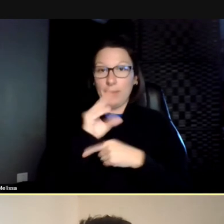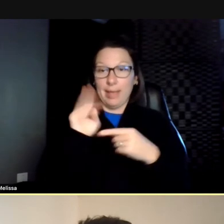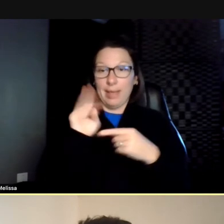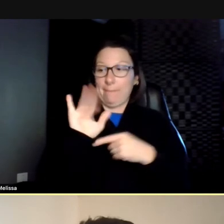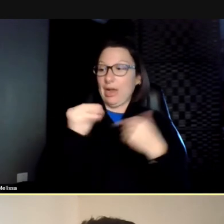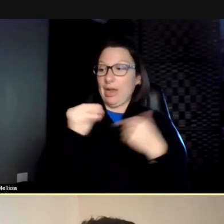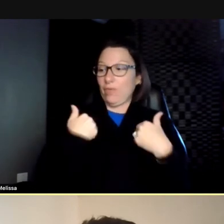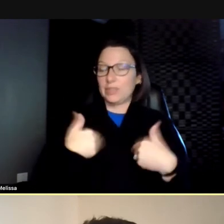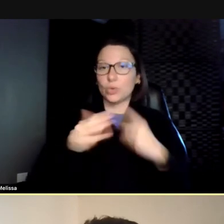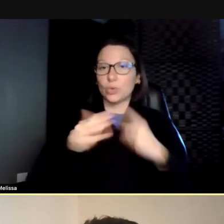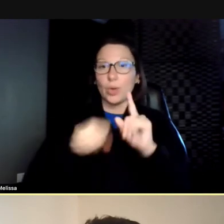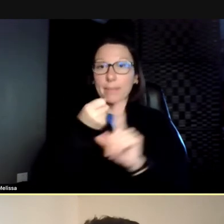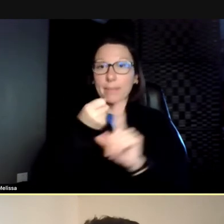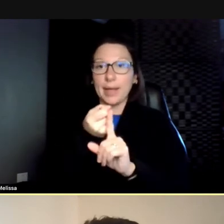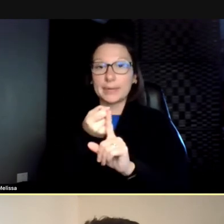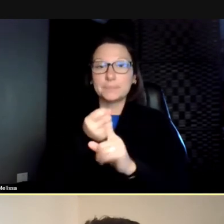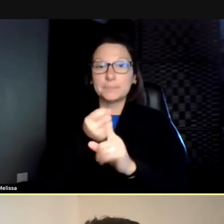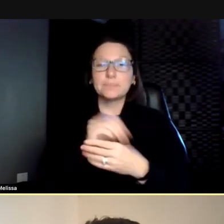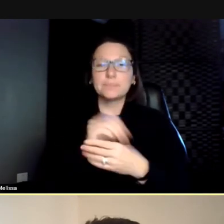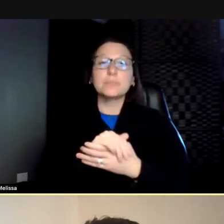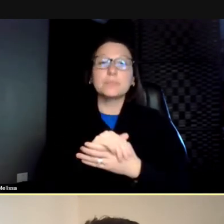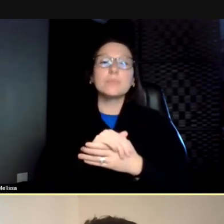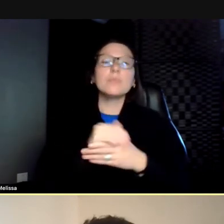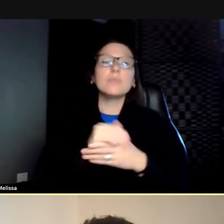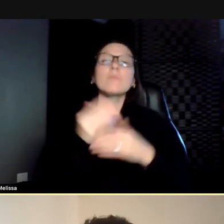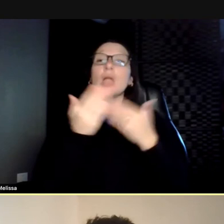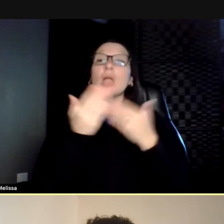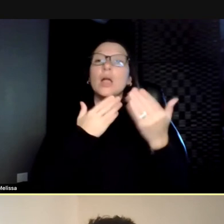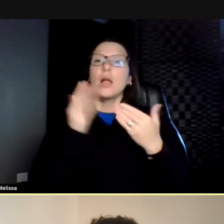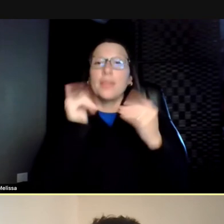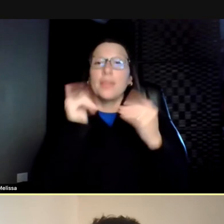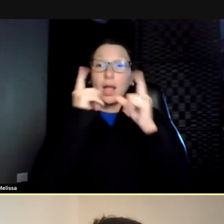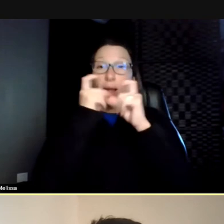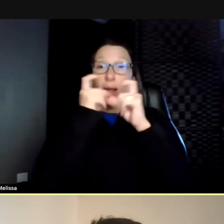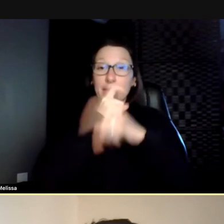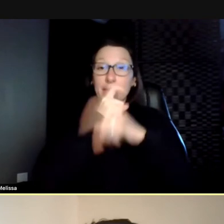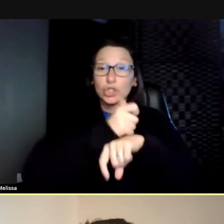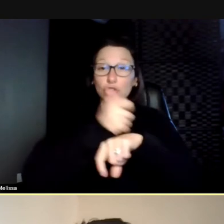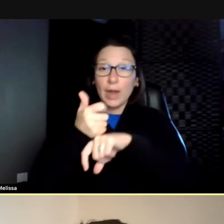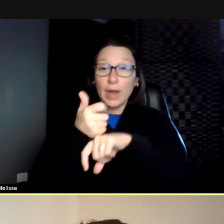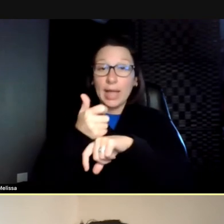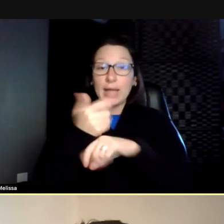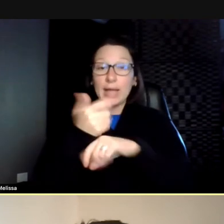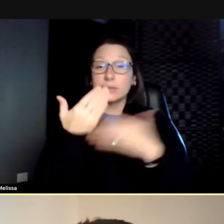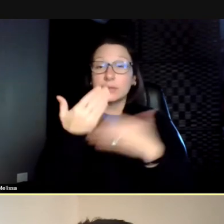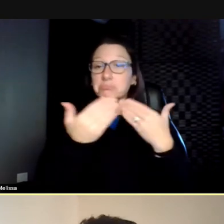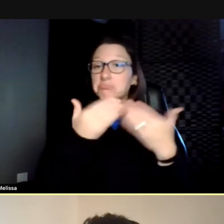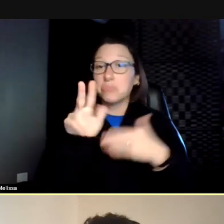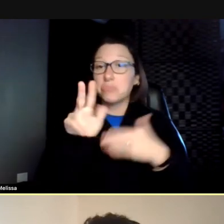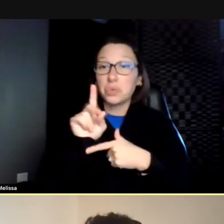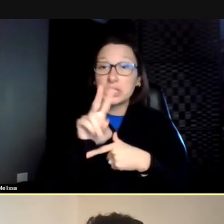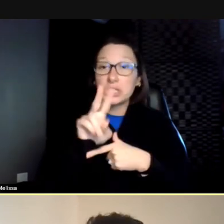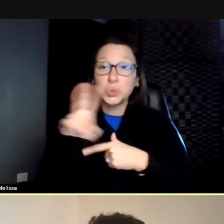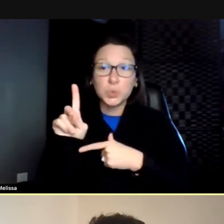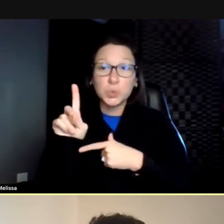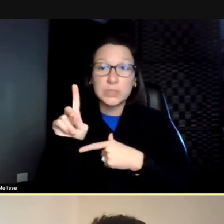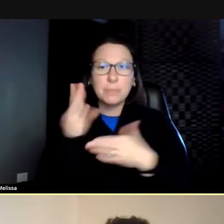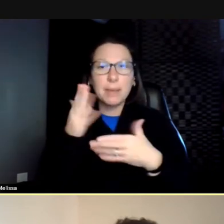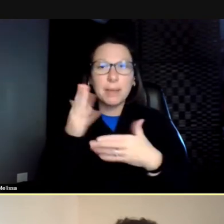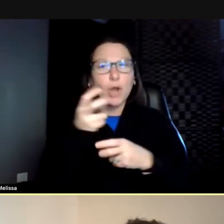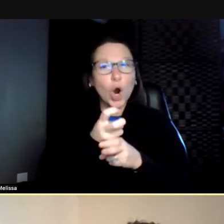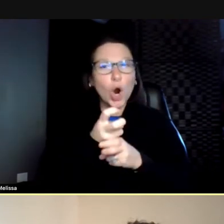in a complex array, whether it's 3-dimensional or 2-dimensional, may be harder to access visually, as opposed to pulling that